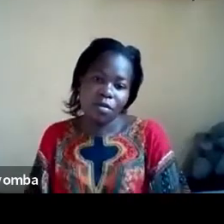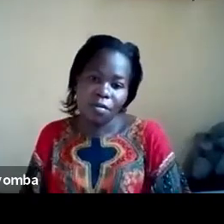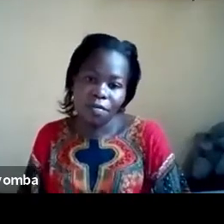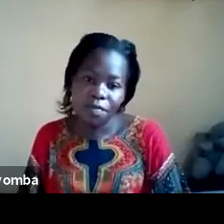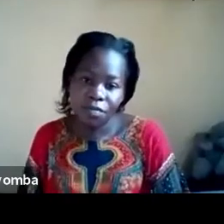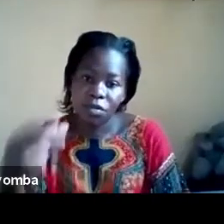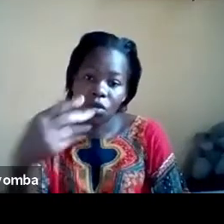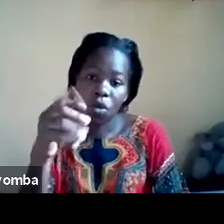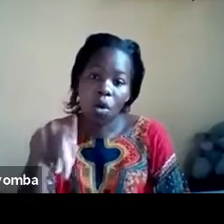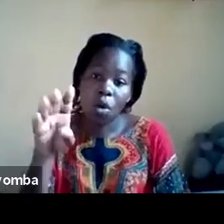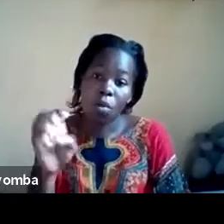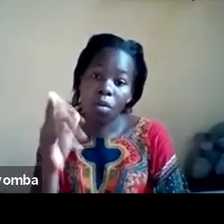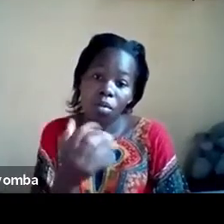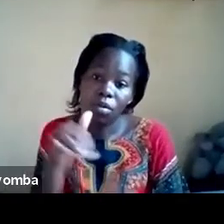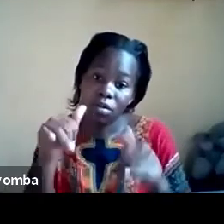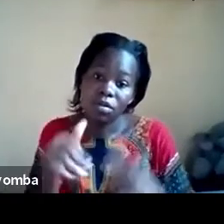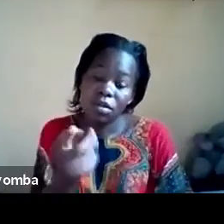a few more minutes?